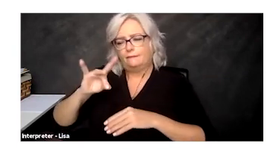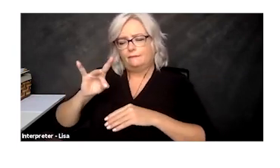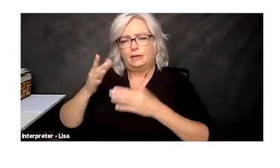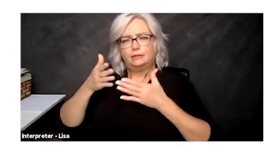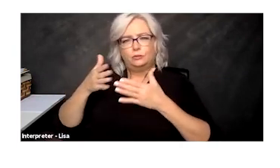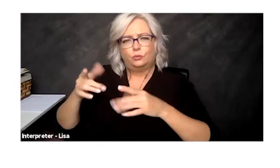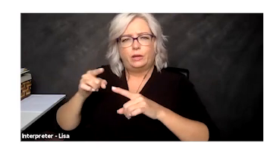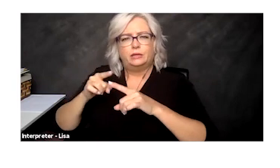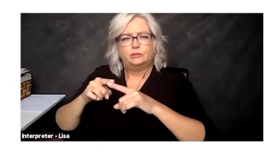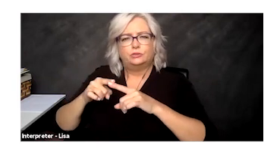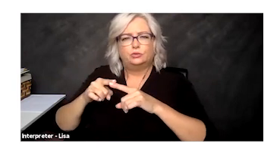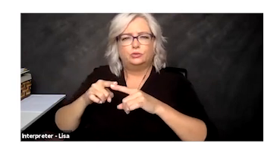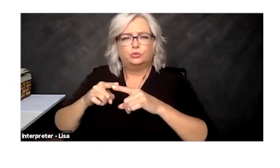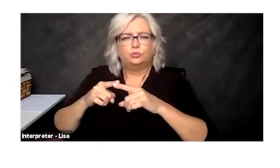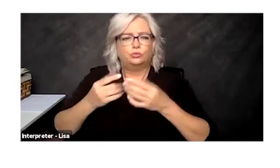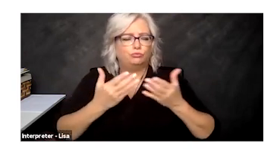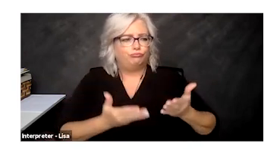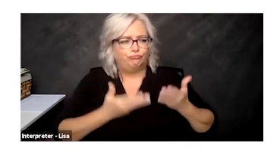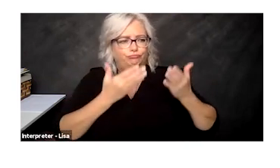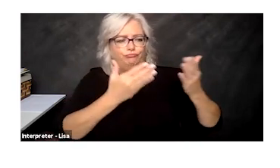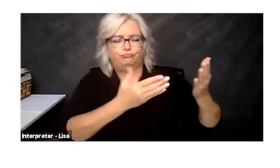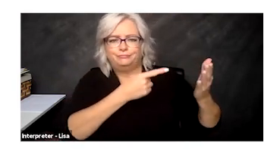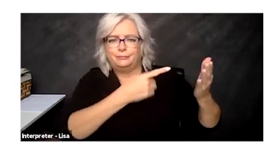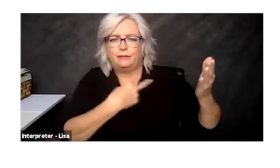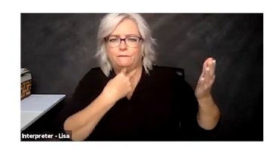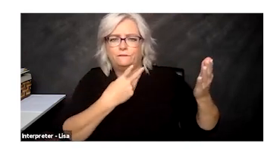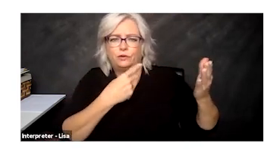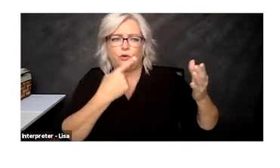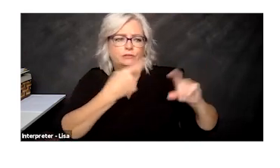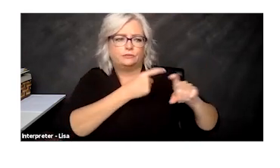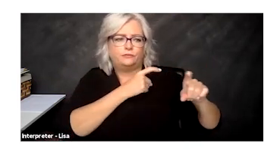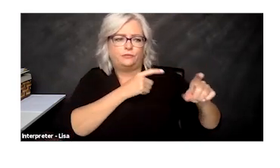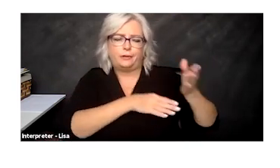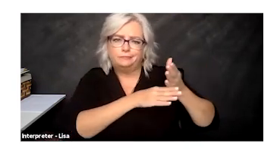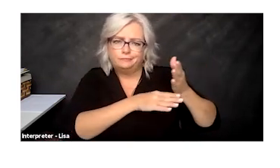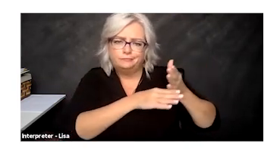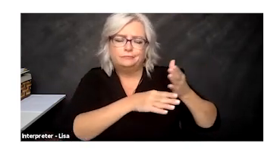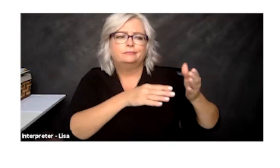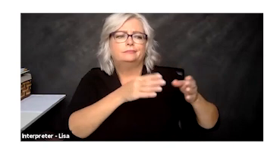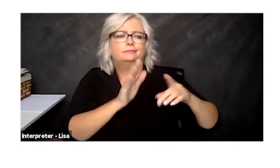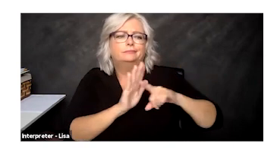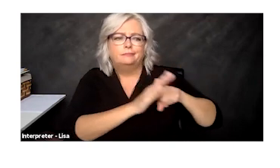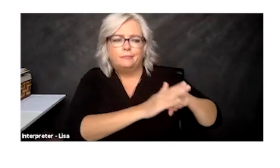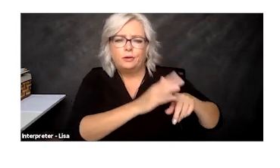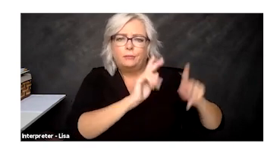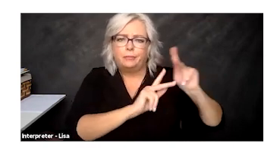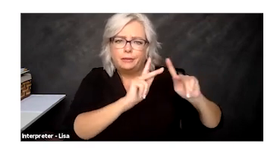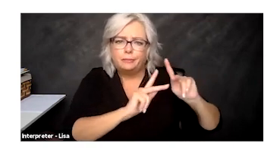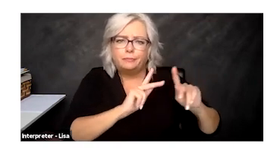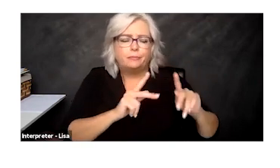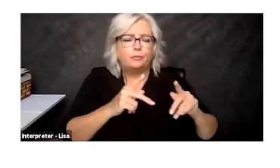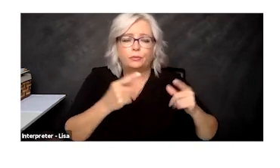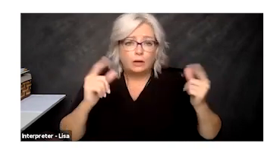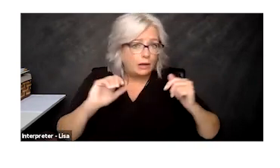the marginalized people within the company. There are many ways that can be done. You can have groups